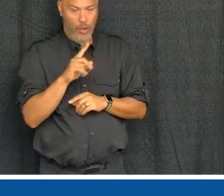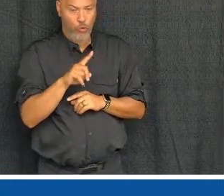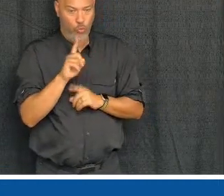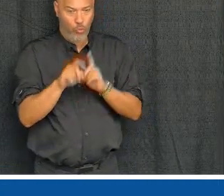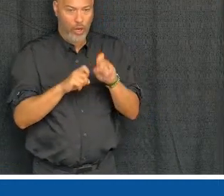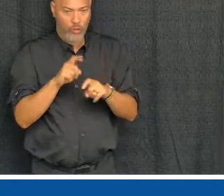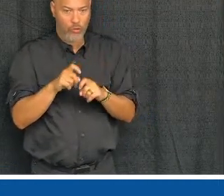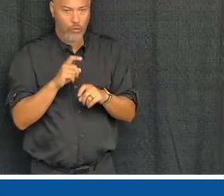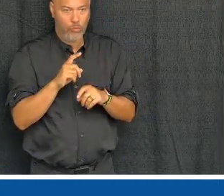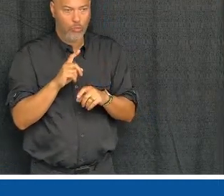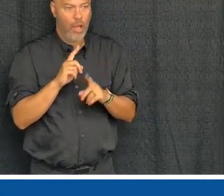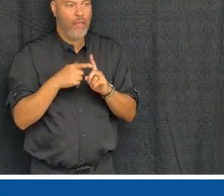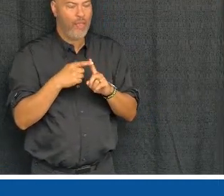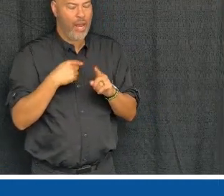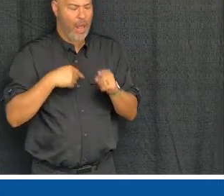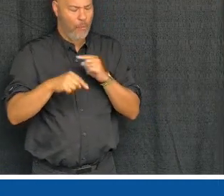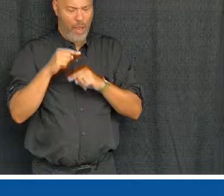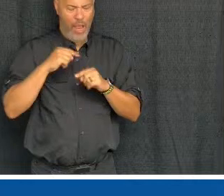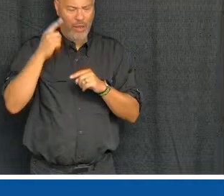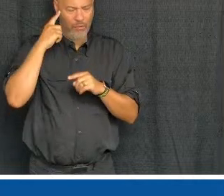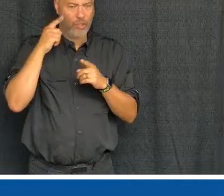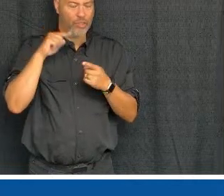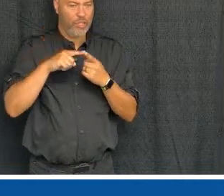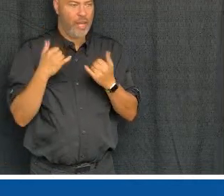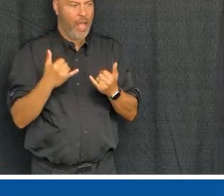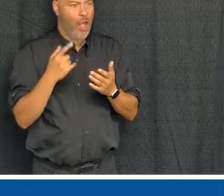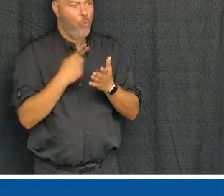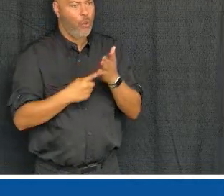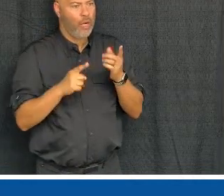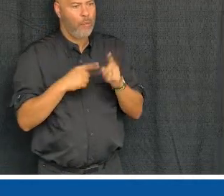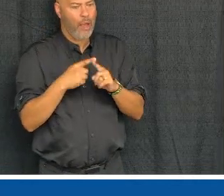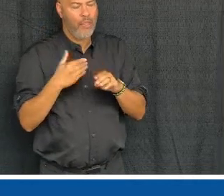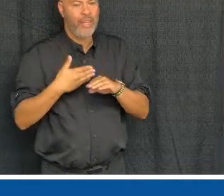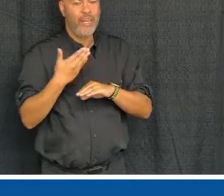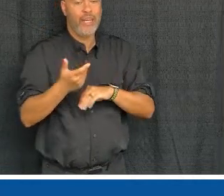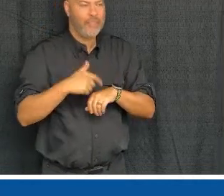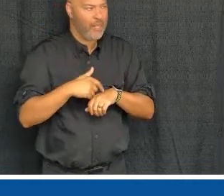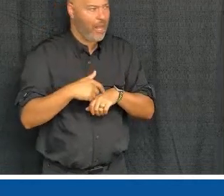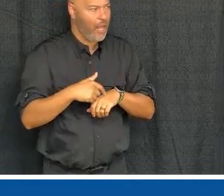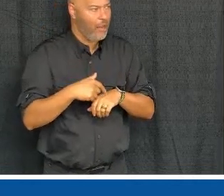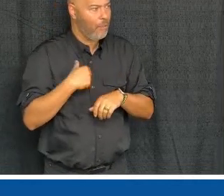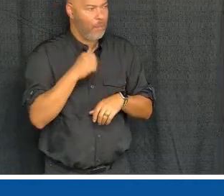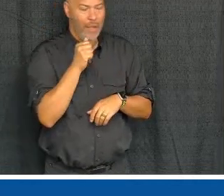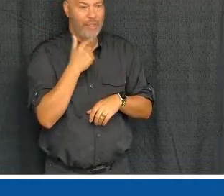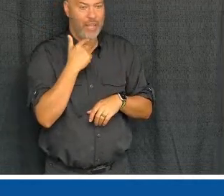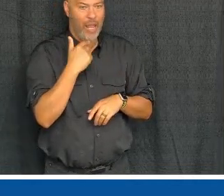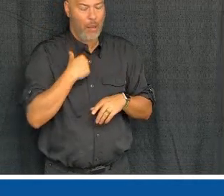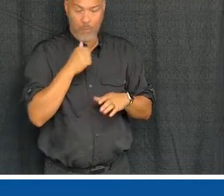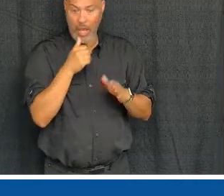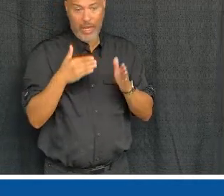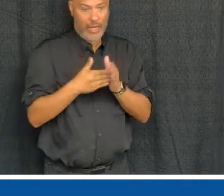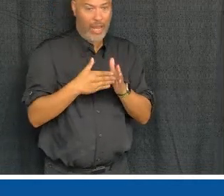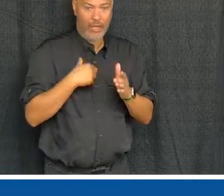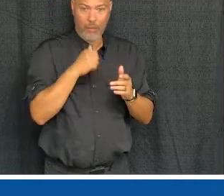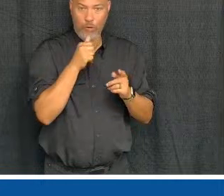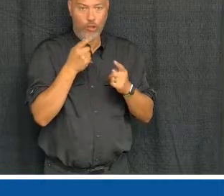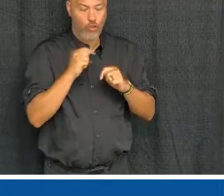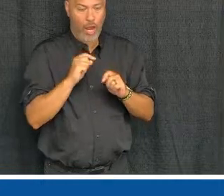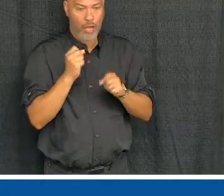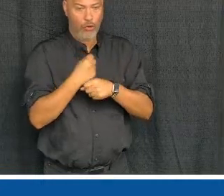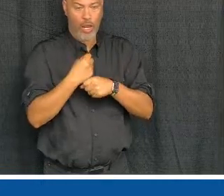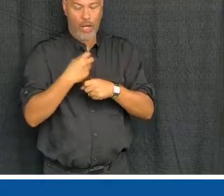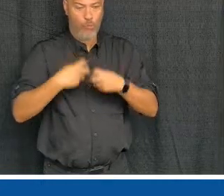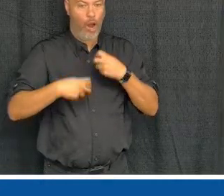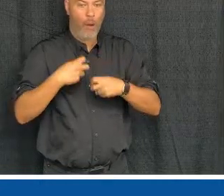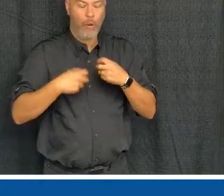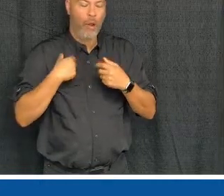was, and then I went backwards in my mind to now. What about the next time? And I'm not saying that I'm opposed. I'm not trying to create any issue. I'm